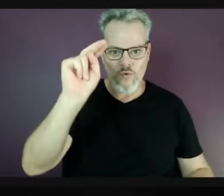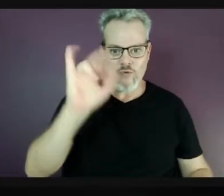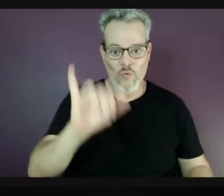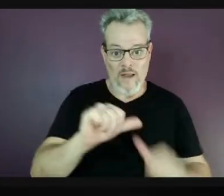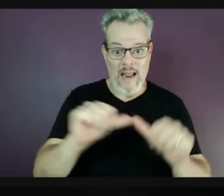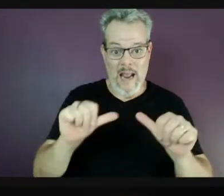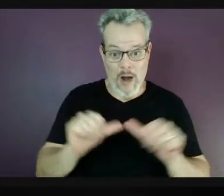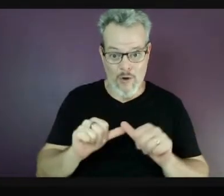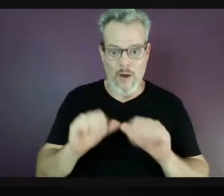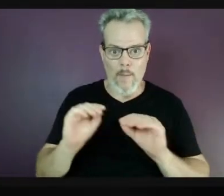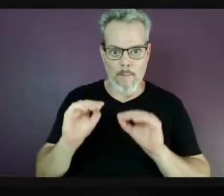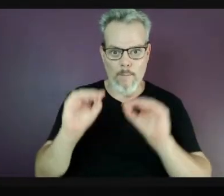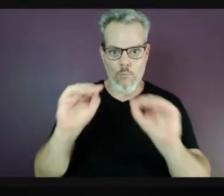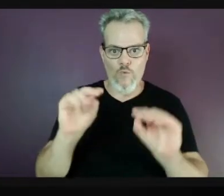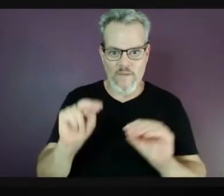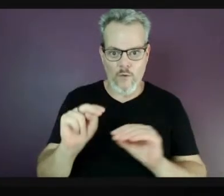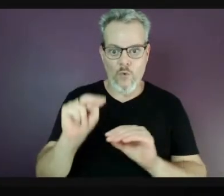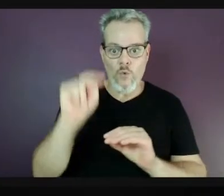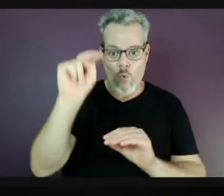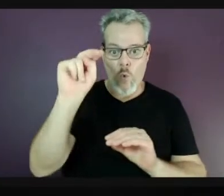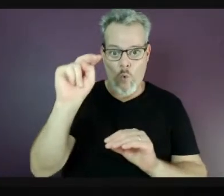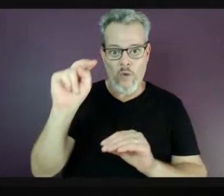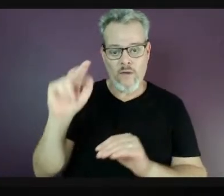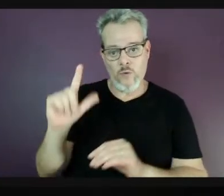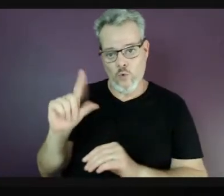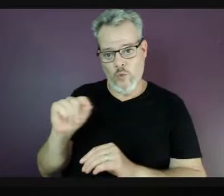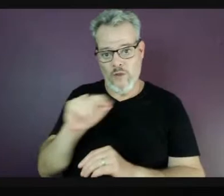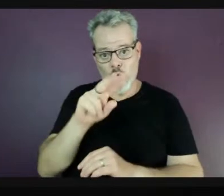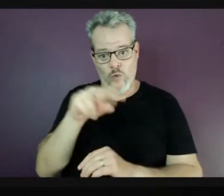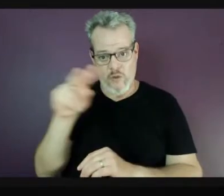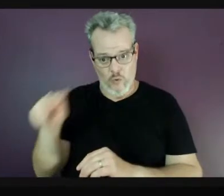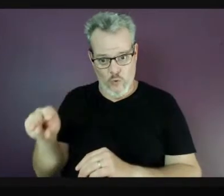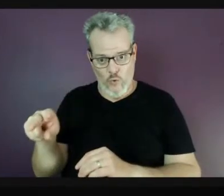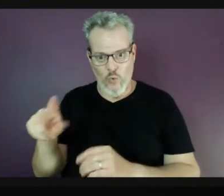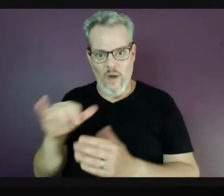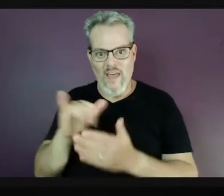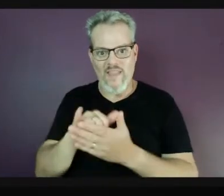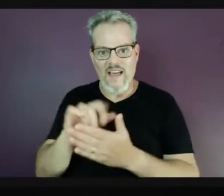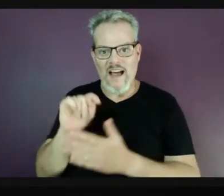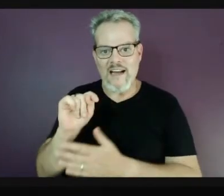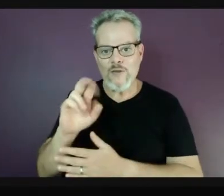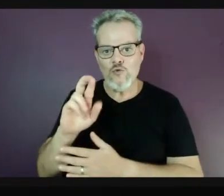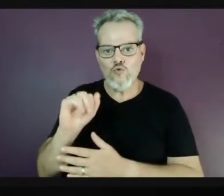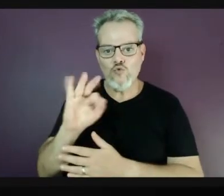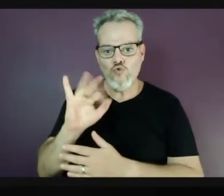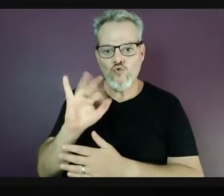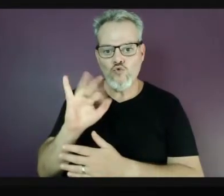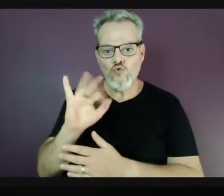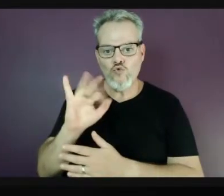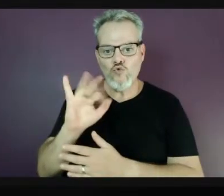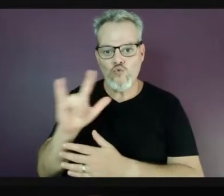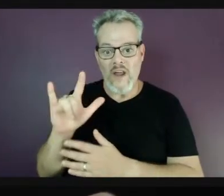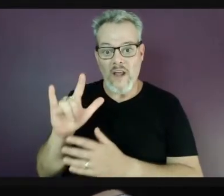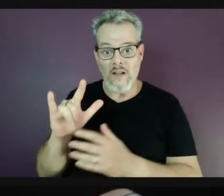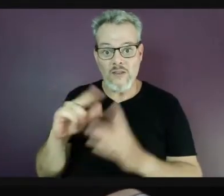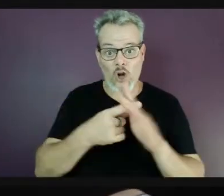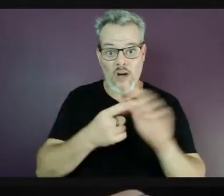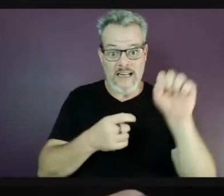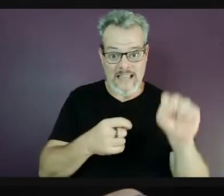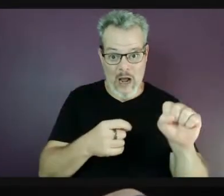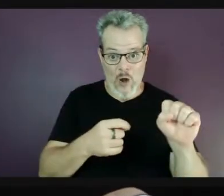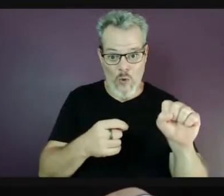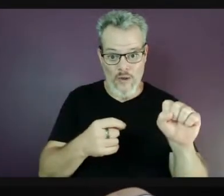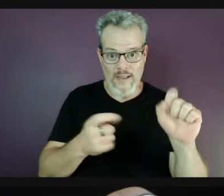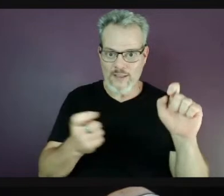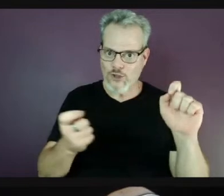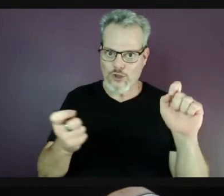north in 2022. The Kalapana Trail that was going south pretty fast, and then even